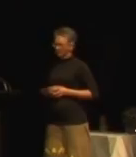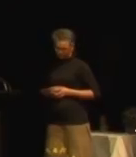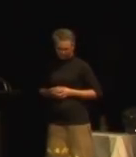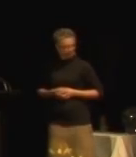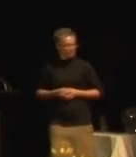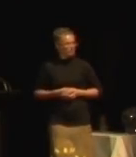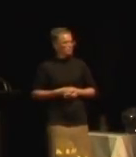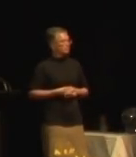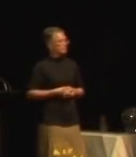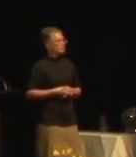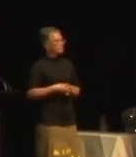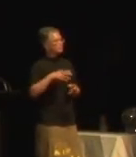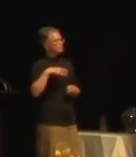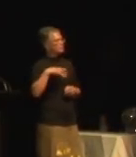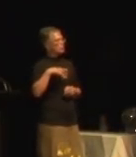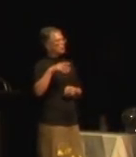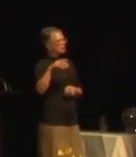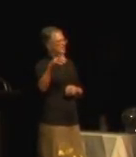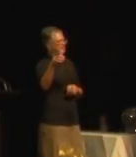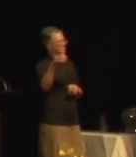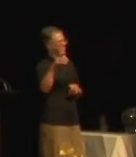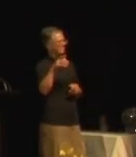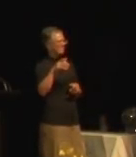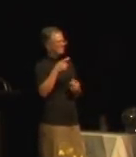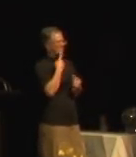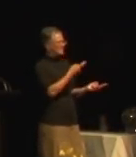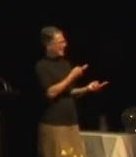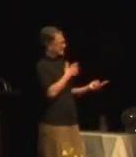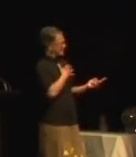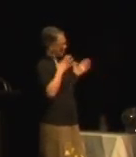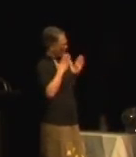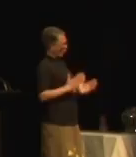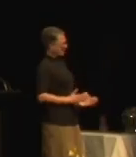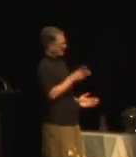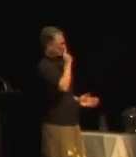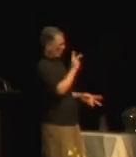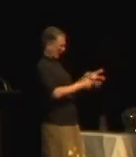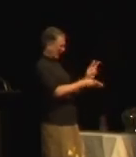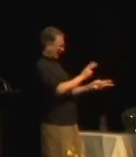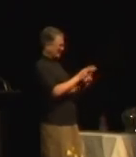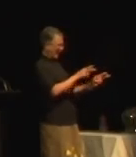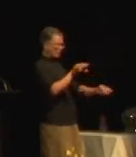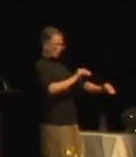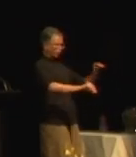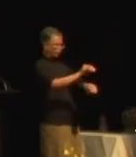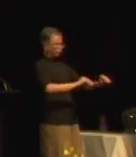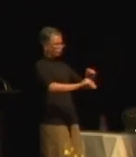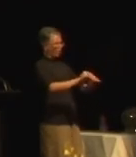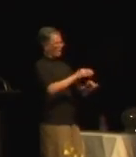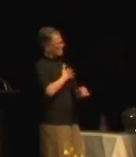She writes, "People can cut up my body and make a collage. My professional life can be